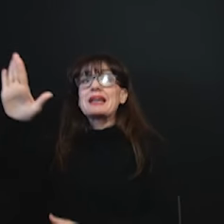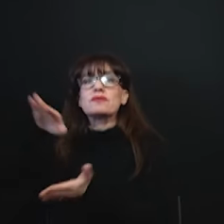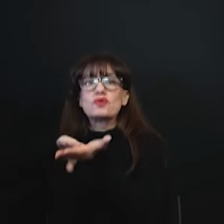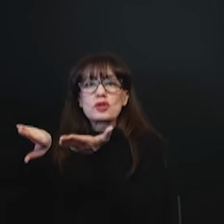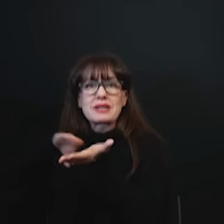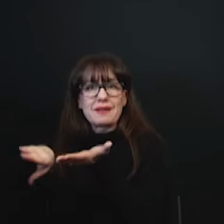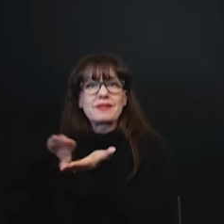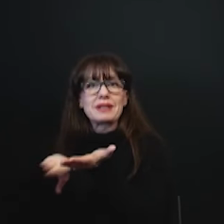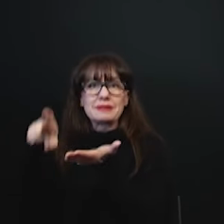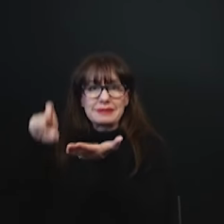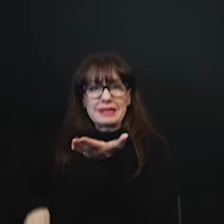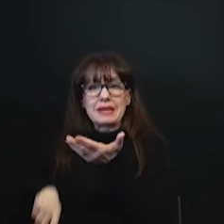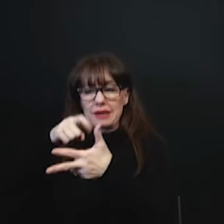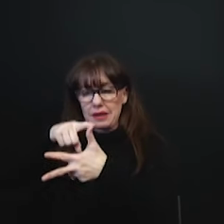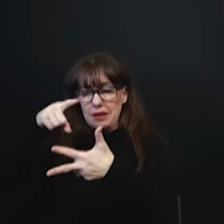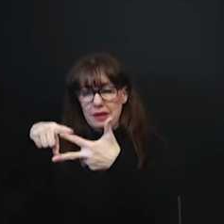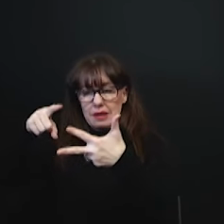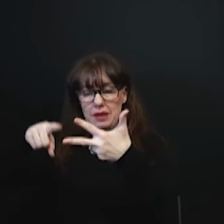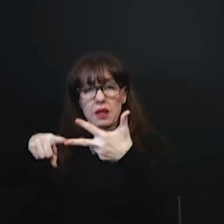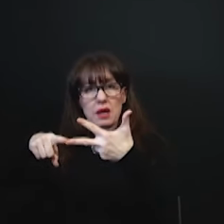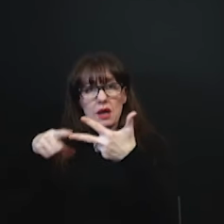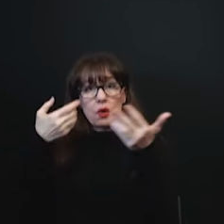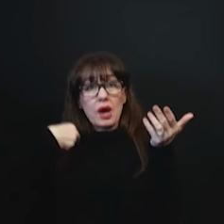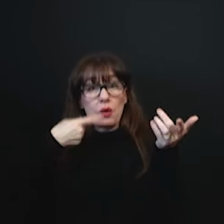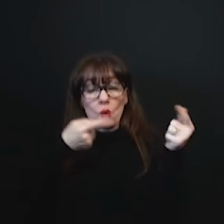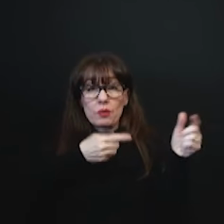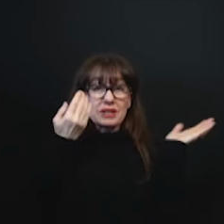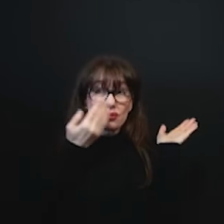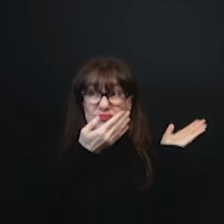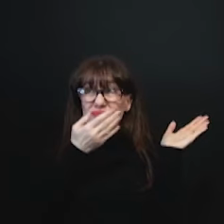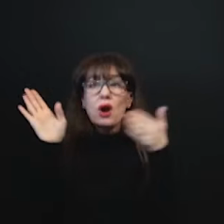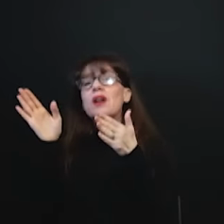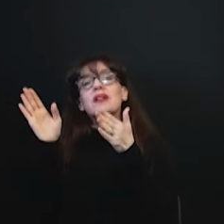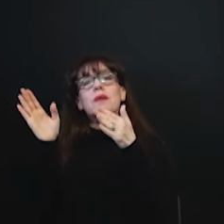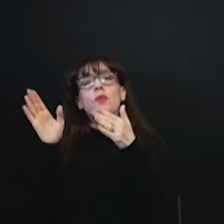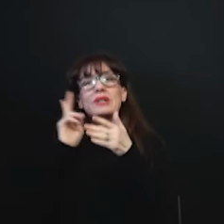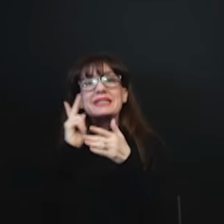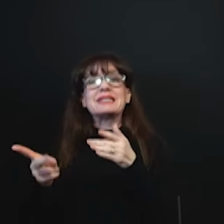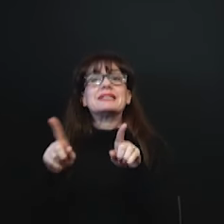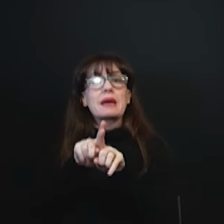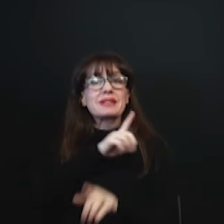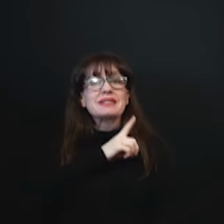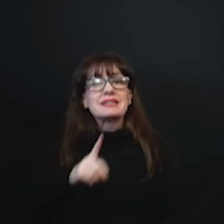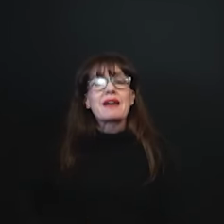forgiveness. And when you turn to him, as we're going to see David do, in humility,